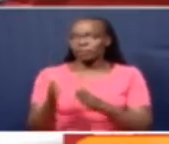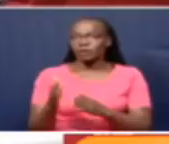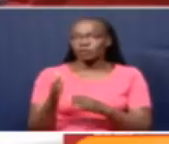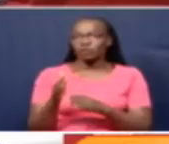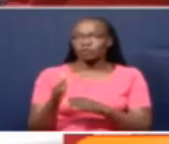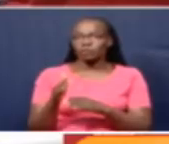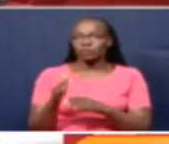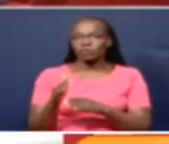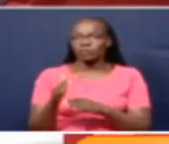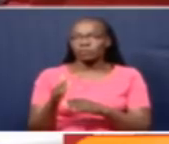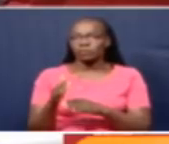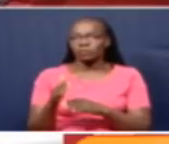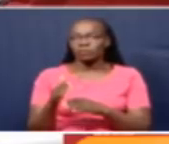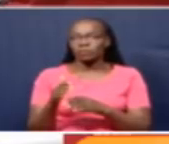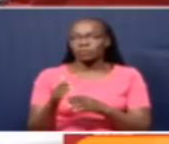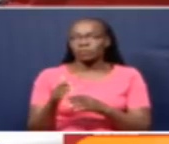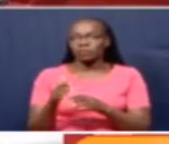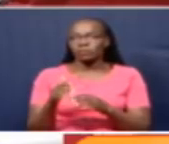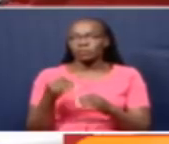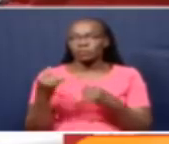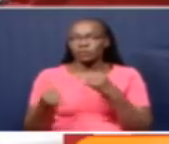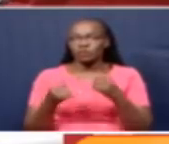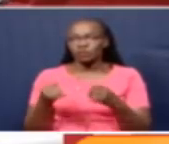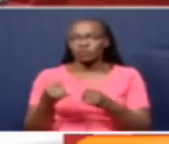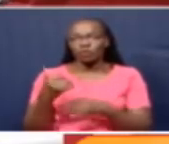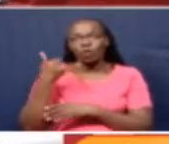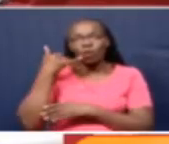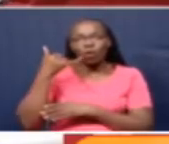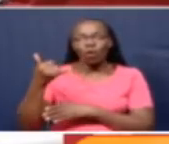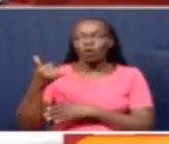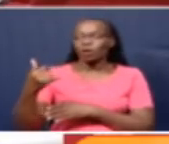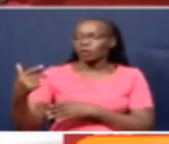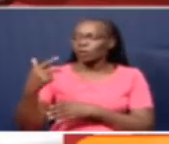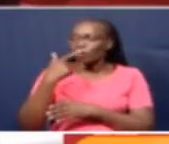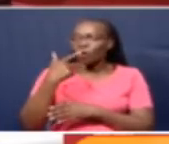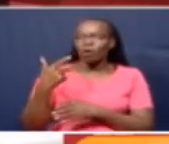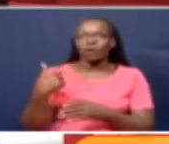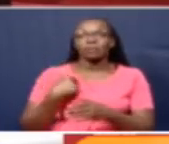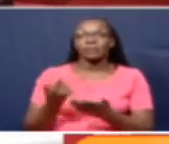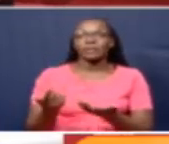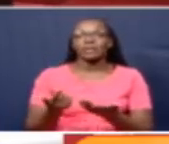gonna, calling. I'm not going to. Don't they know you're on TV? Hey, man, I'm on TV.